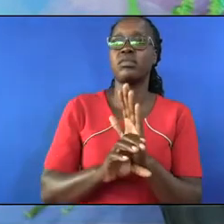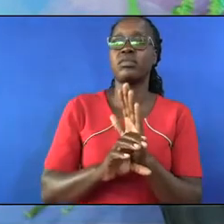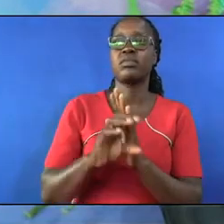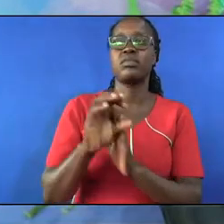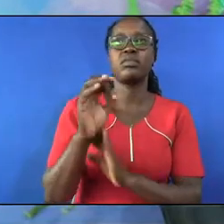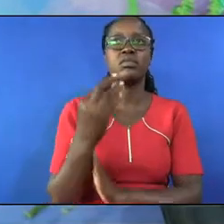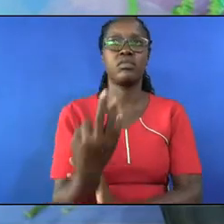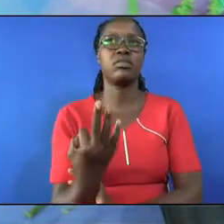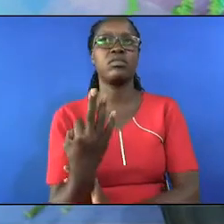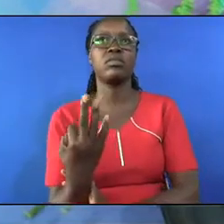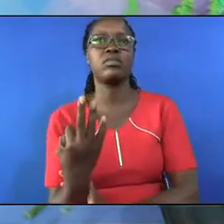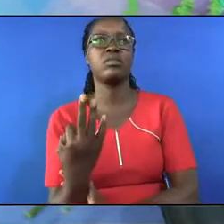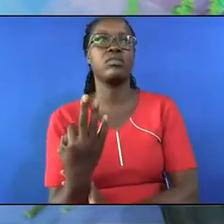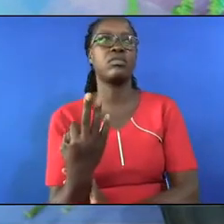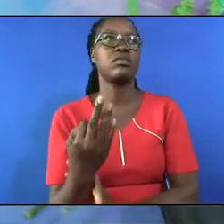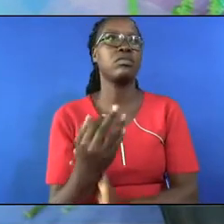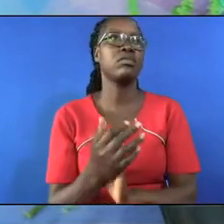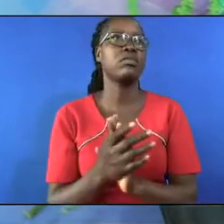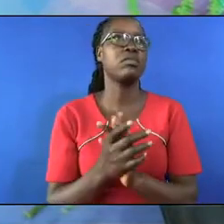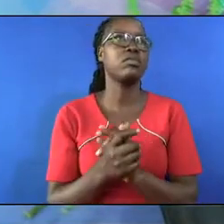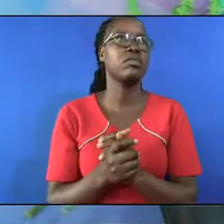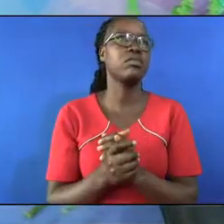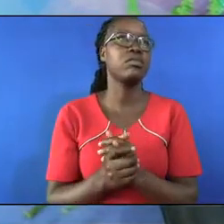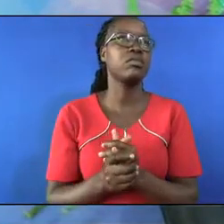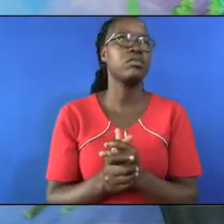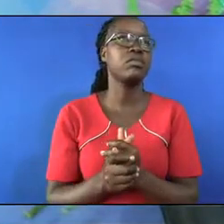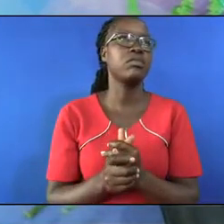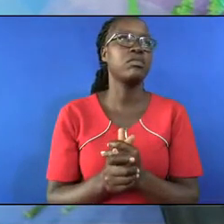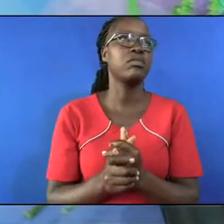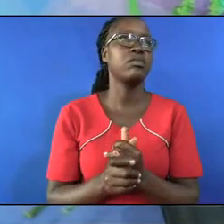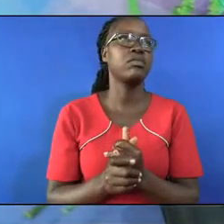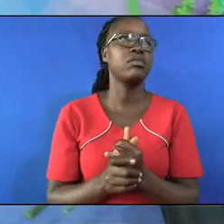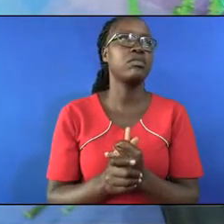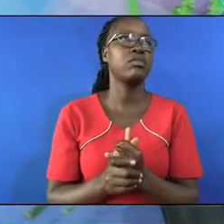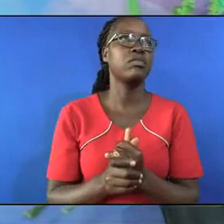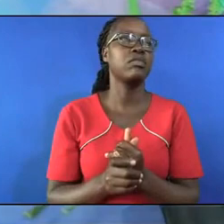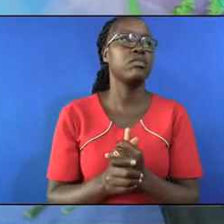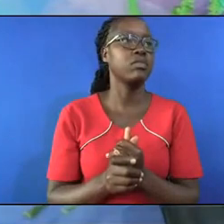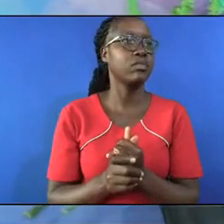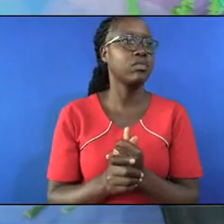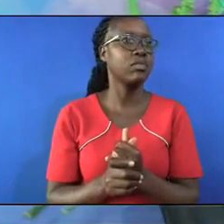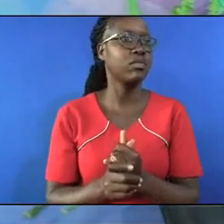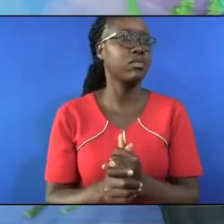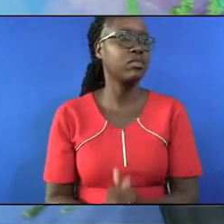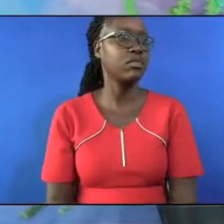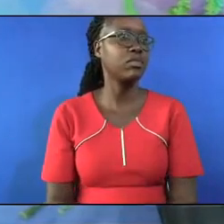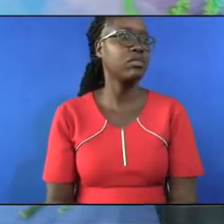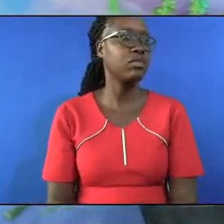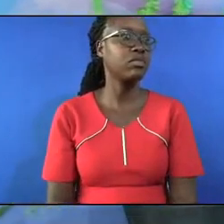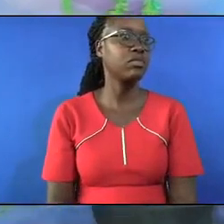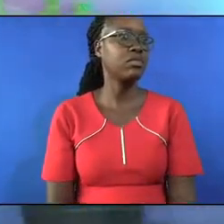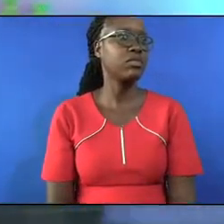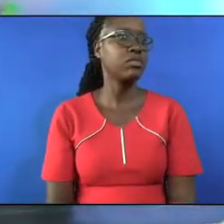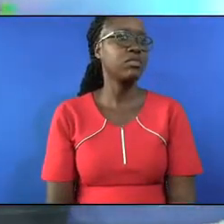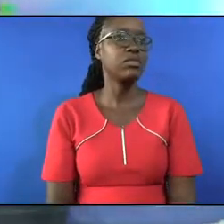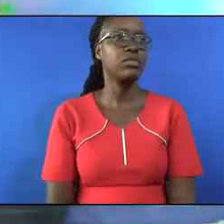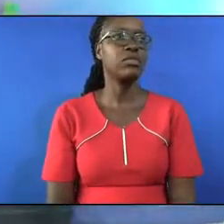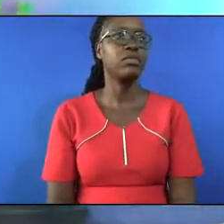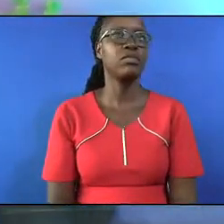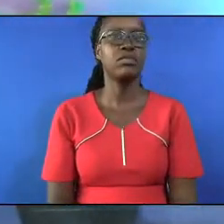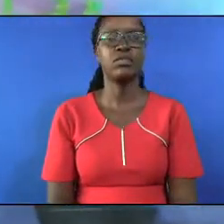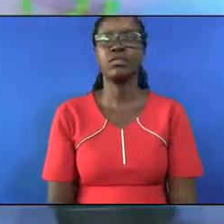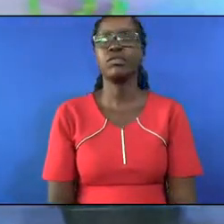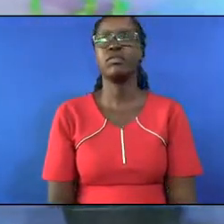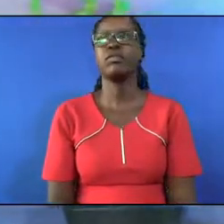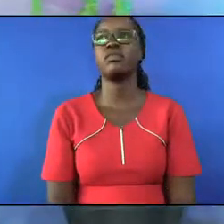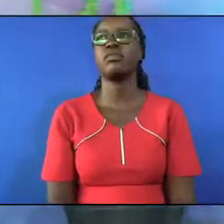chapter 3. I'm almost done for those that are quite impatient. I know children, someone should not take that much time because I